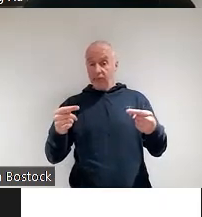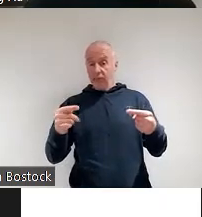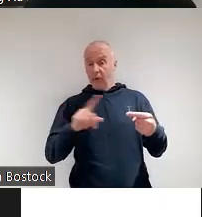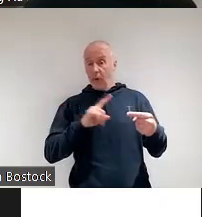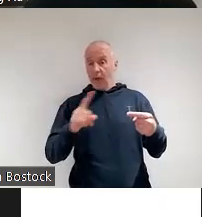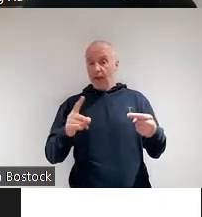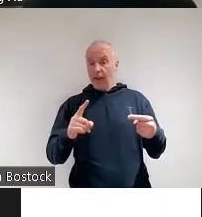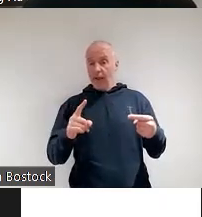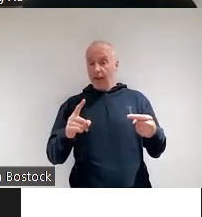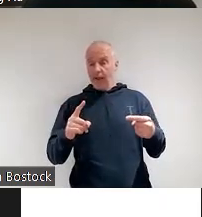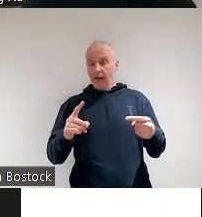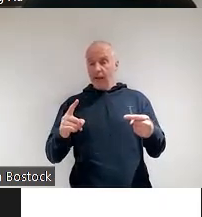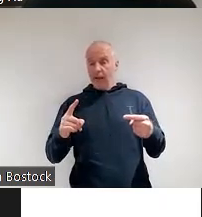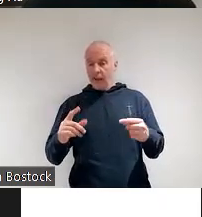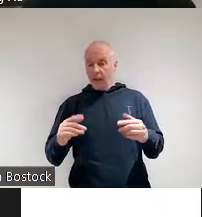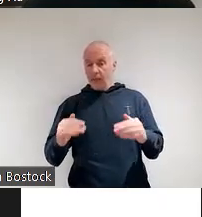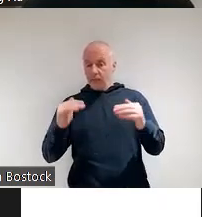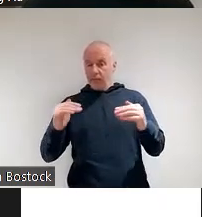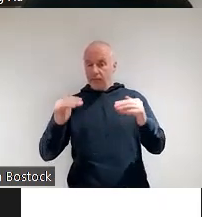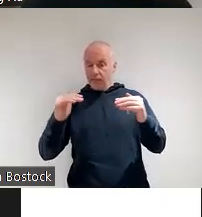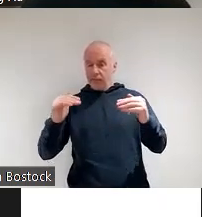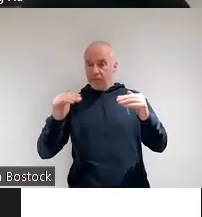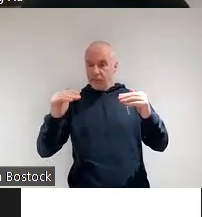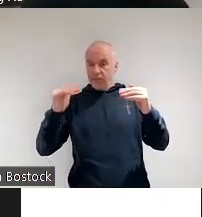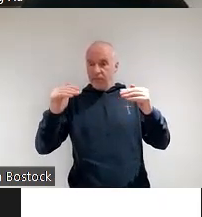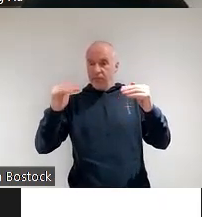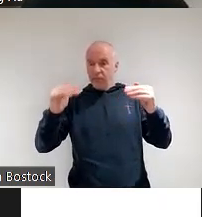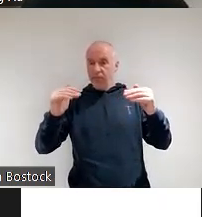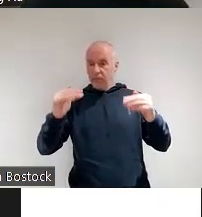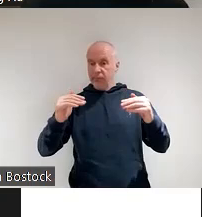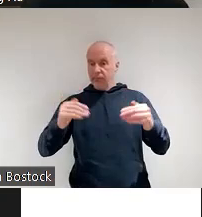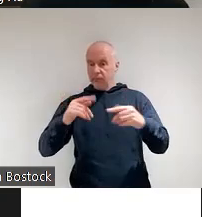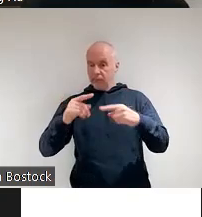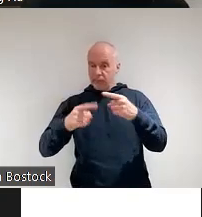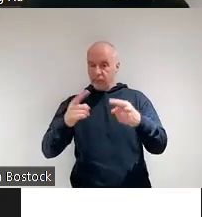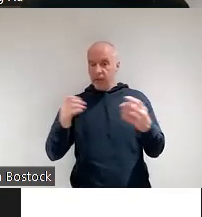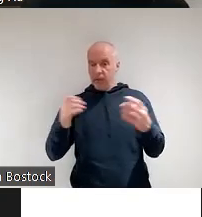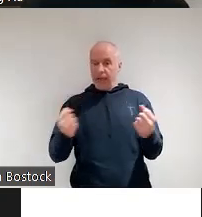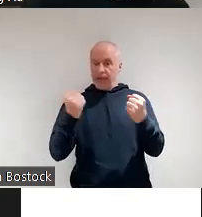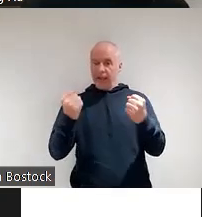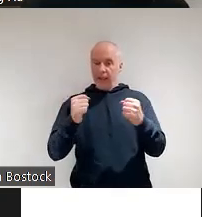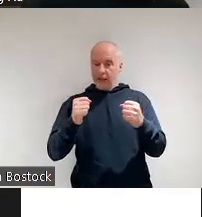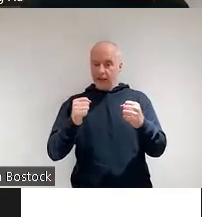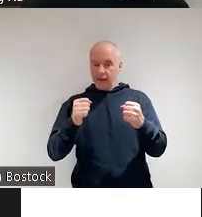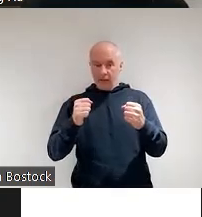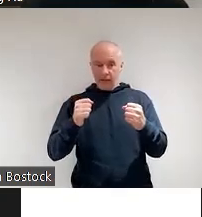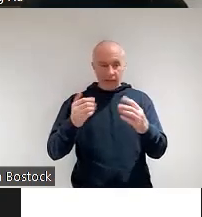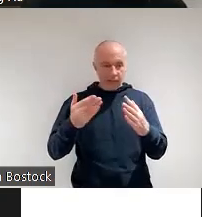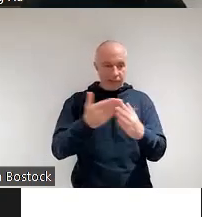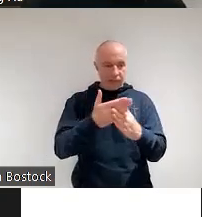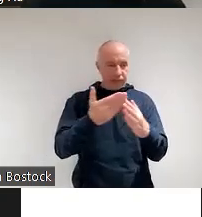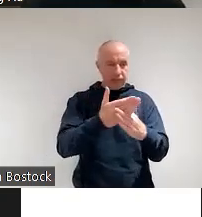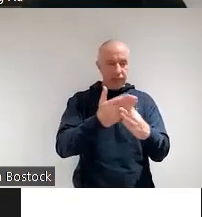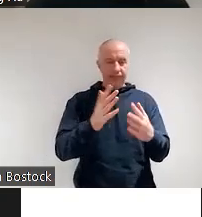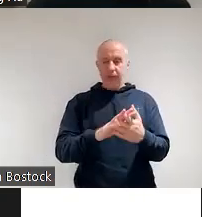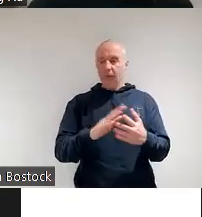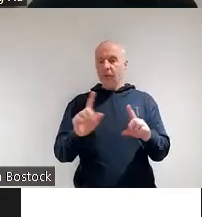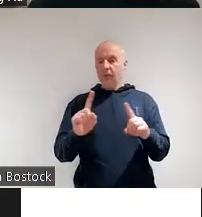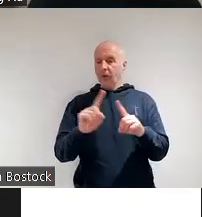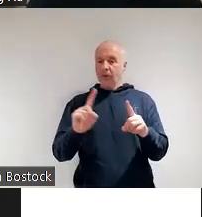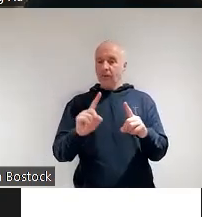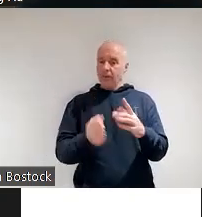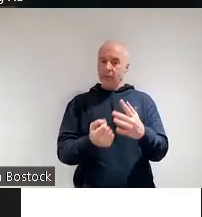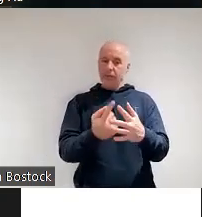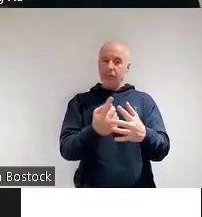higher renewable energy penetrations. So they have to be careful on all these things, not cause any problems.